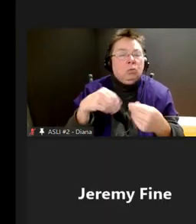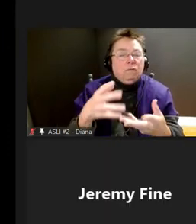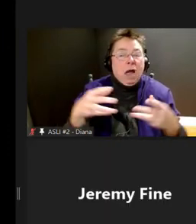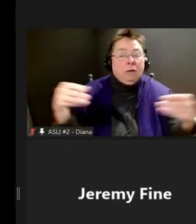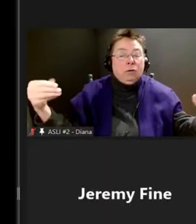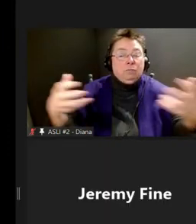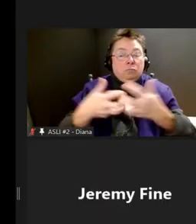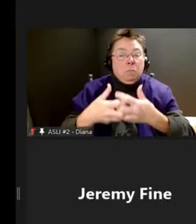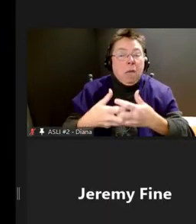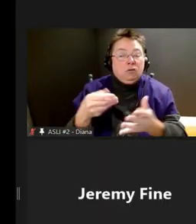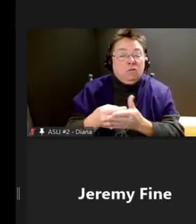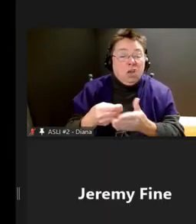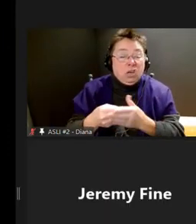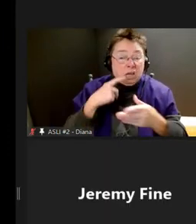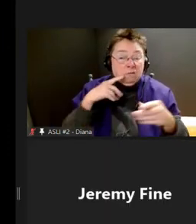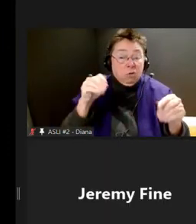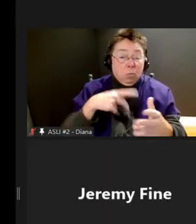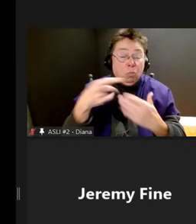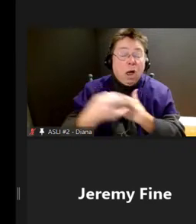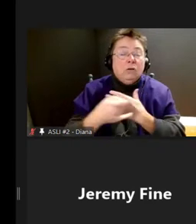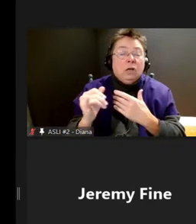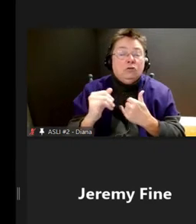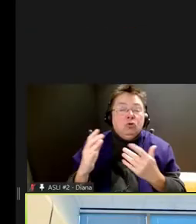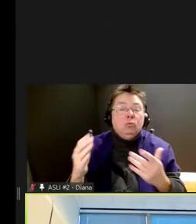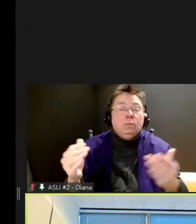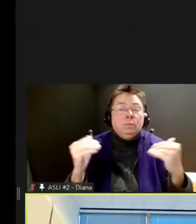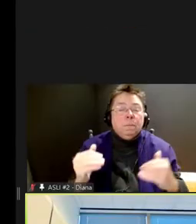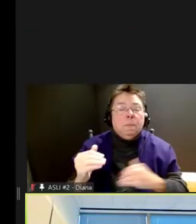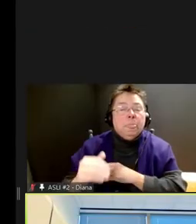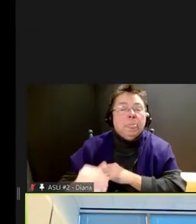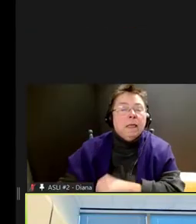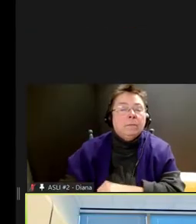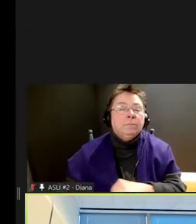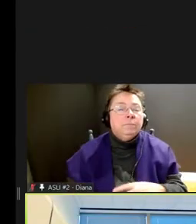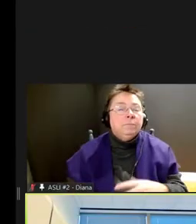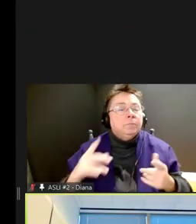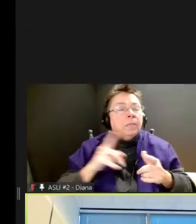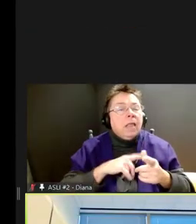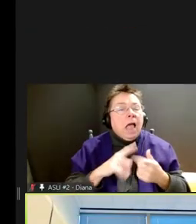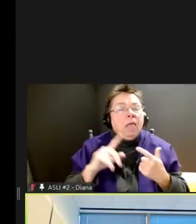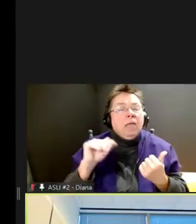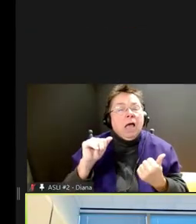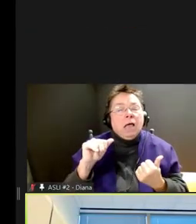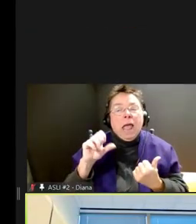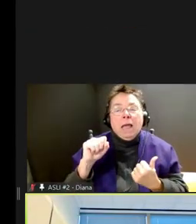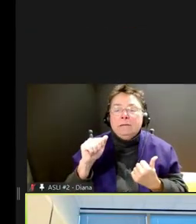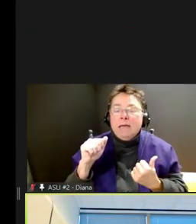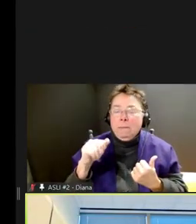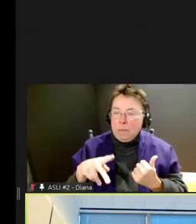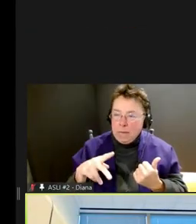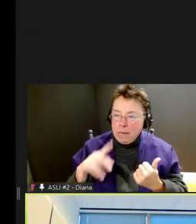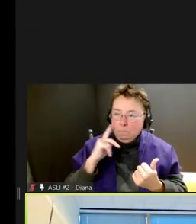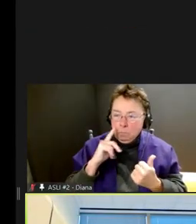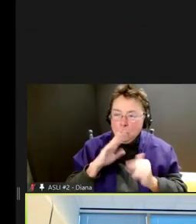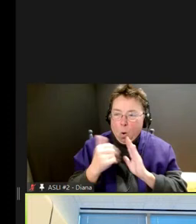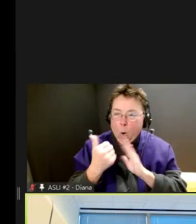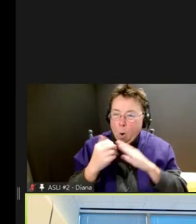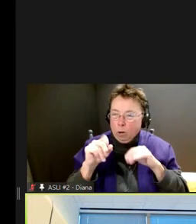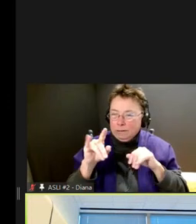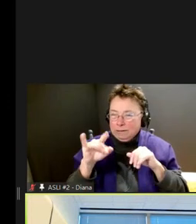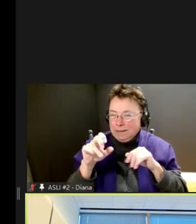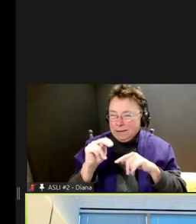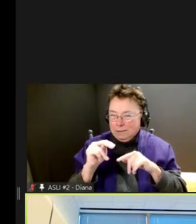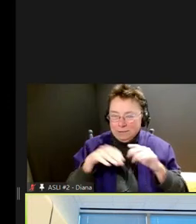for the project. Next slide, please. The All Stations Accessibility Program, or